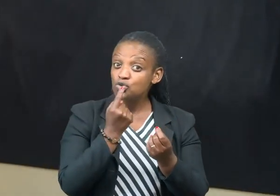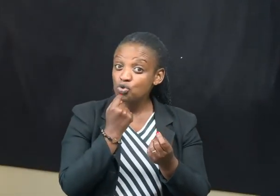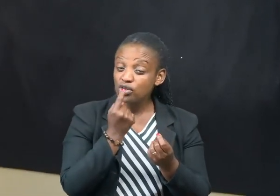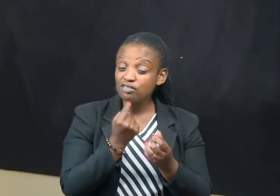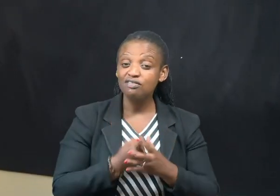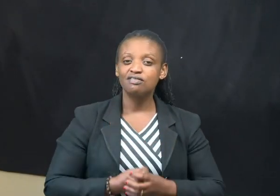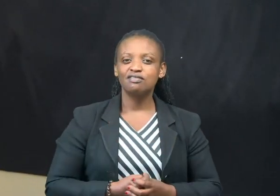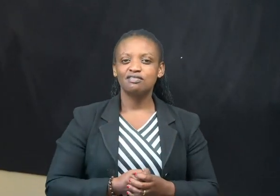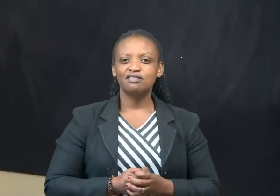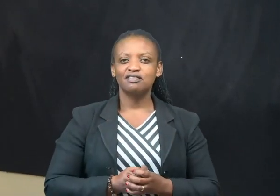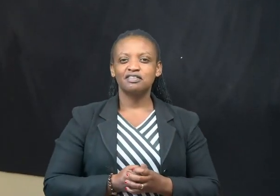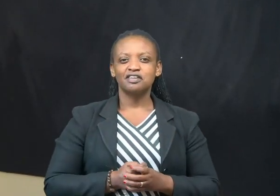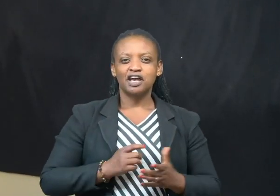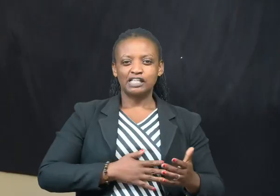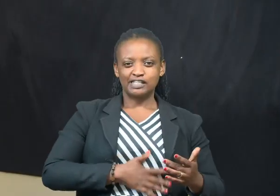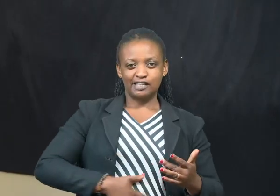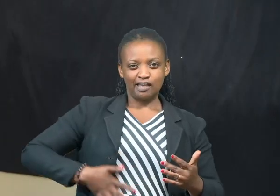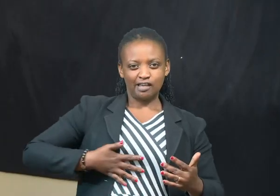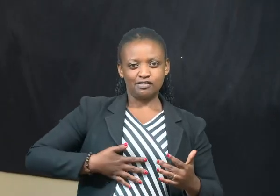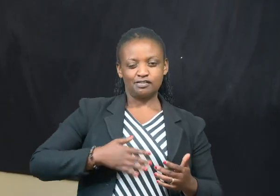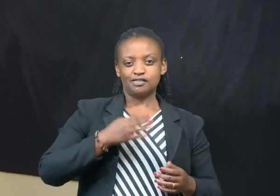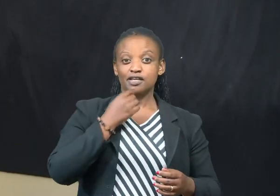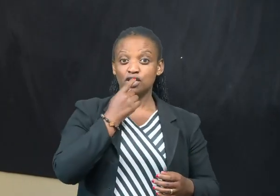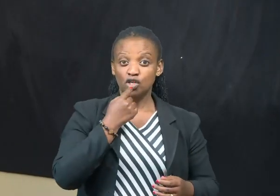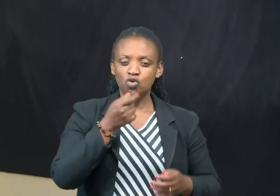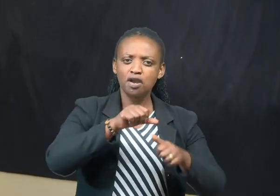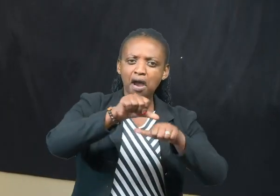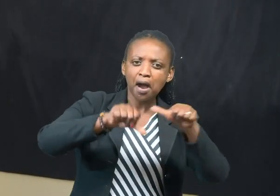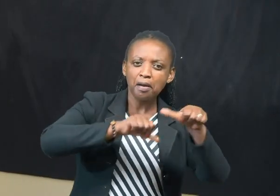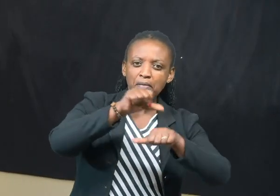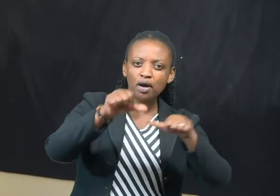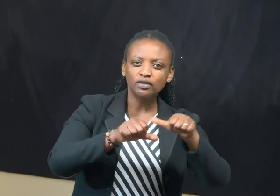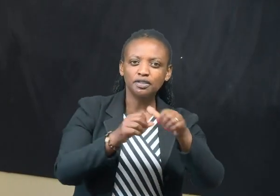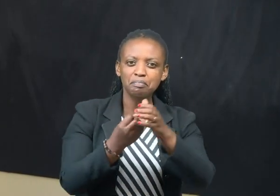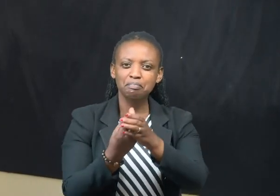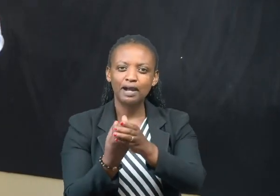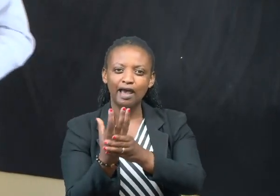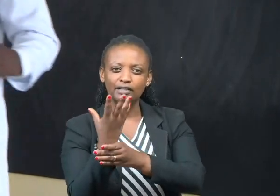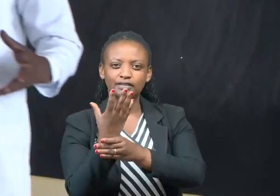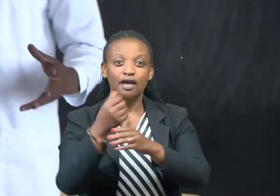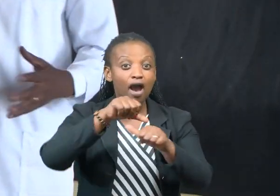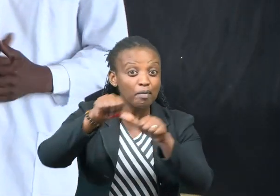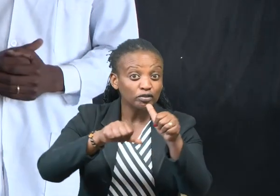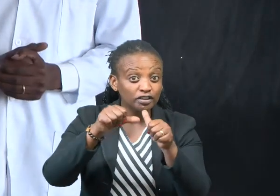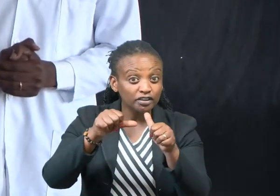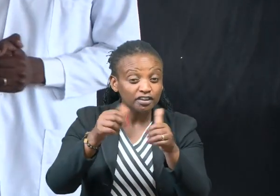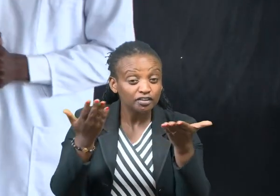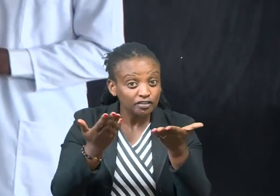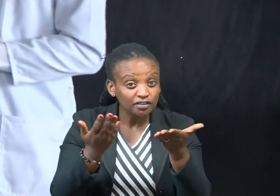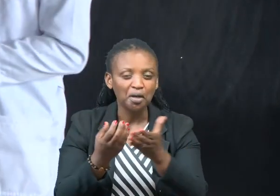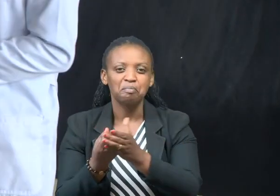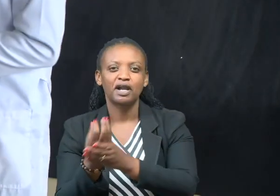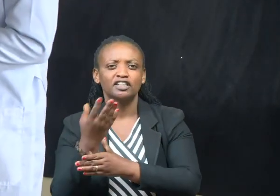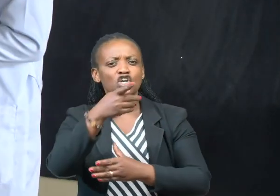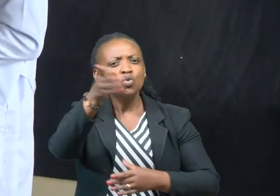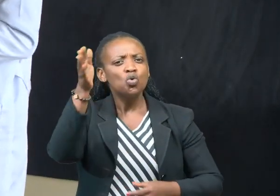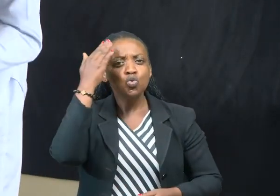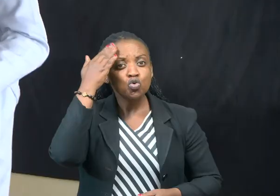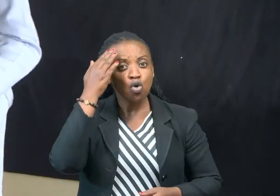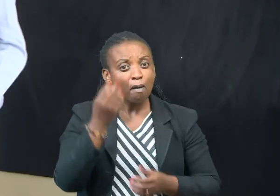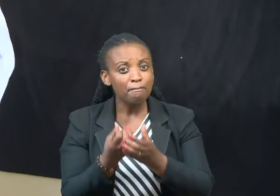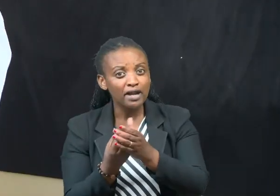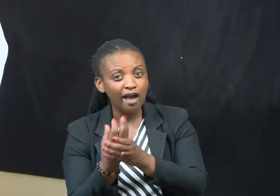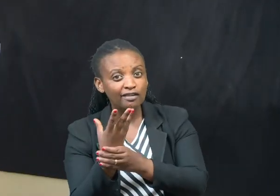lesson, science lesson. It's about plants. It's about plants. Do you